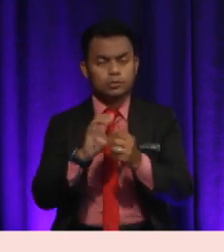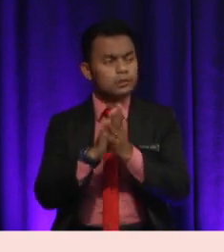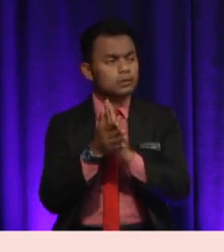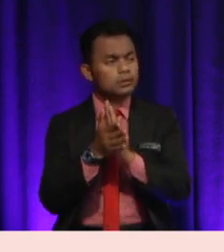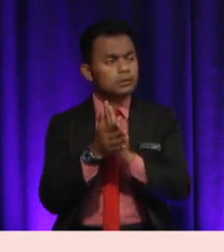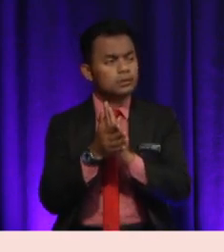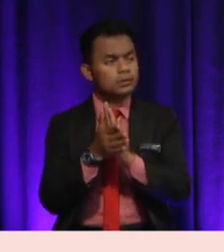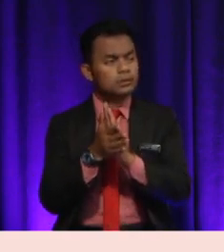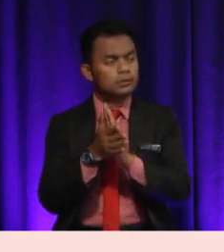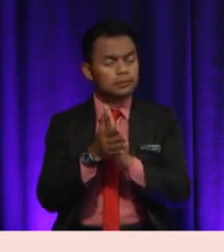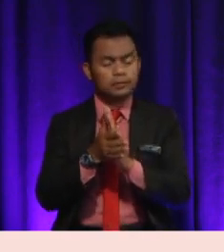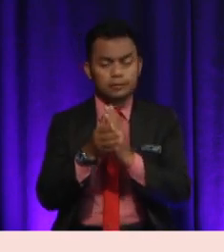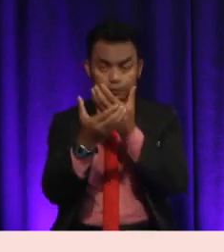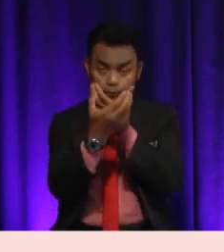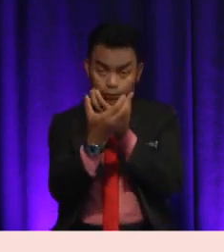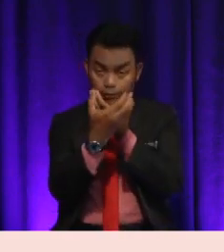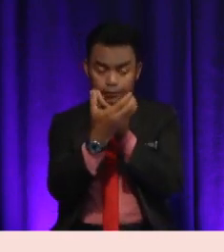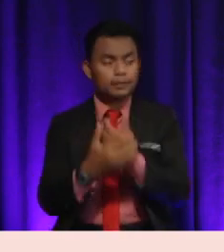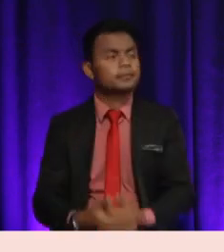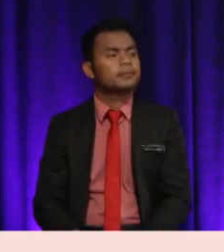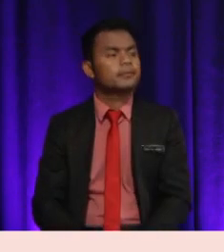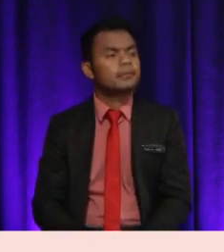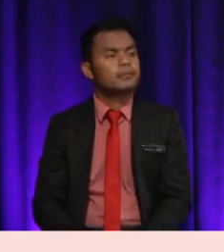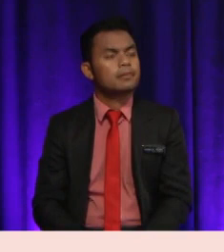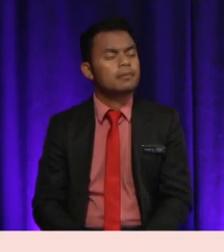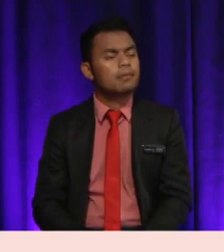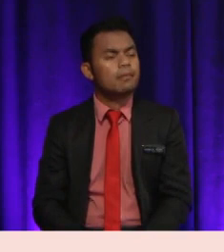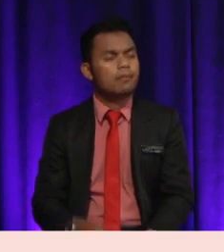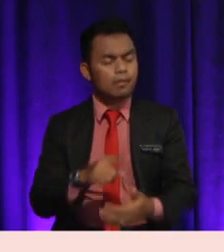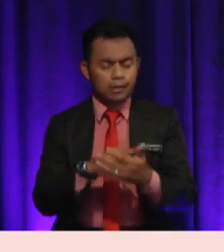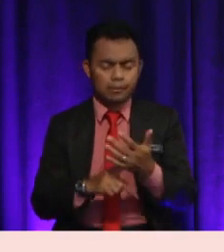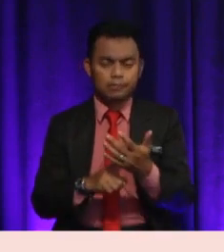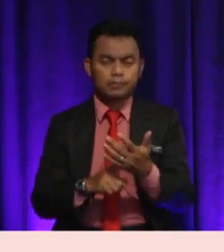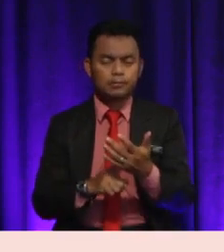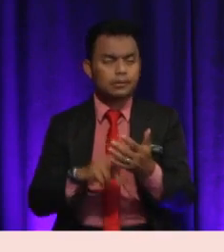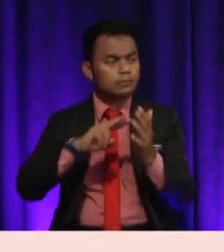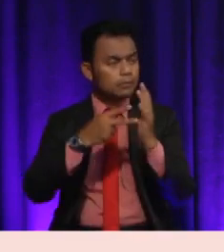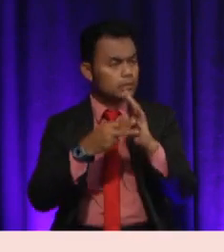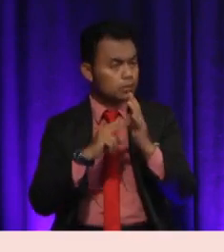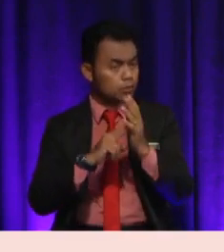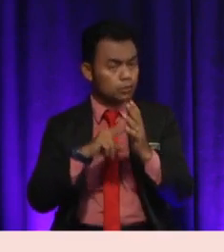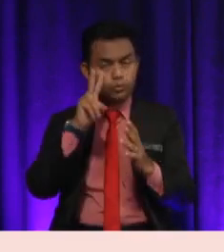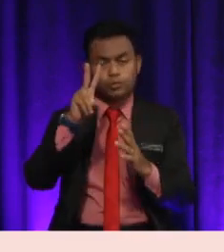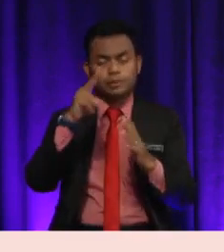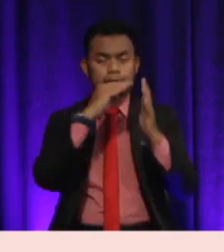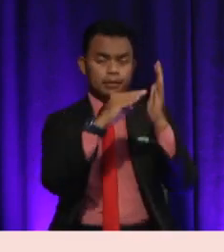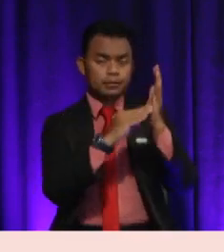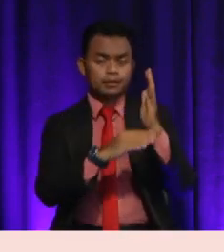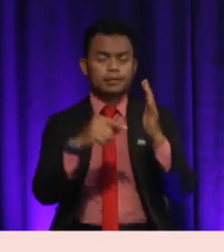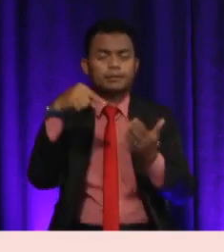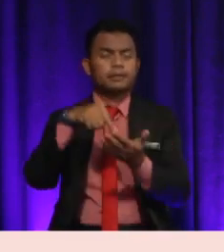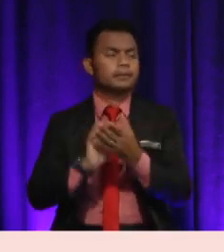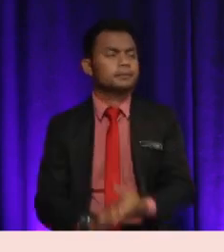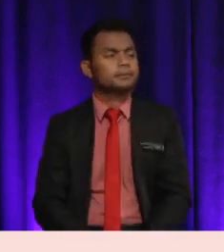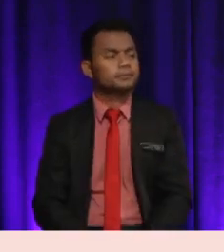list goes on. Okay, Rashada, what's the main ideas for these two paragraphs? The main idea